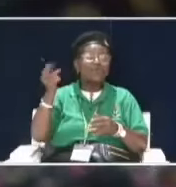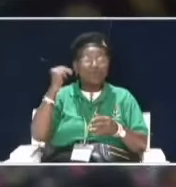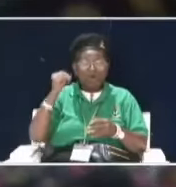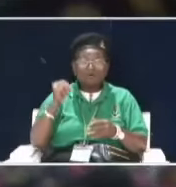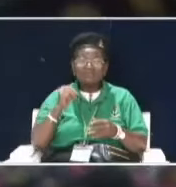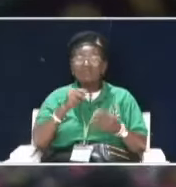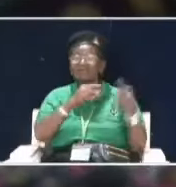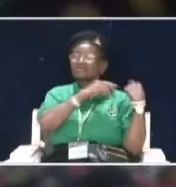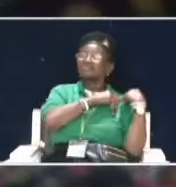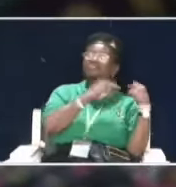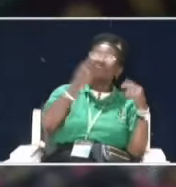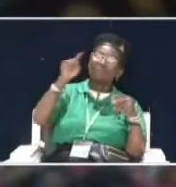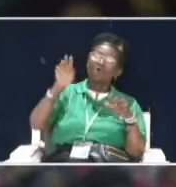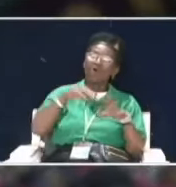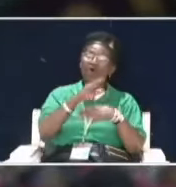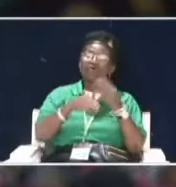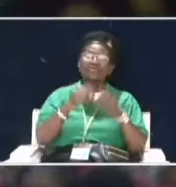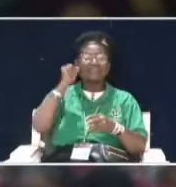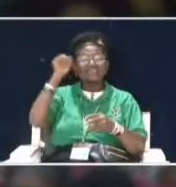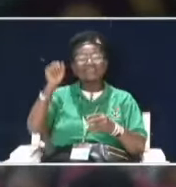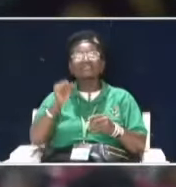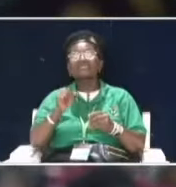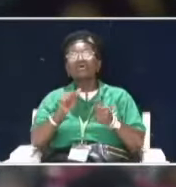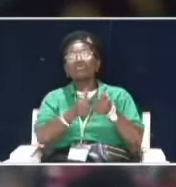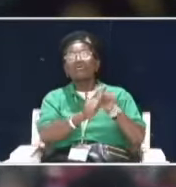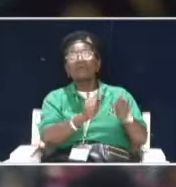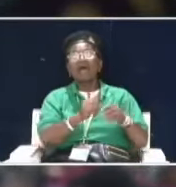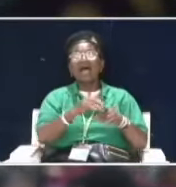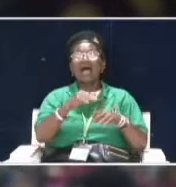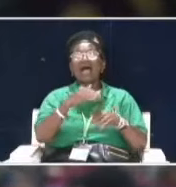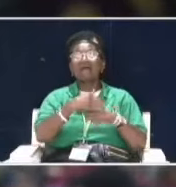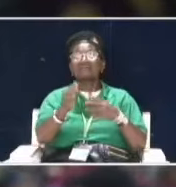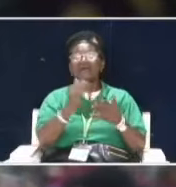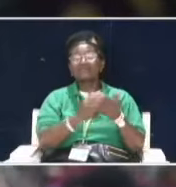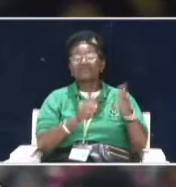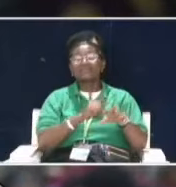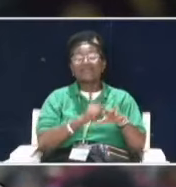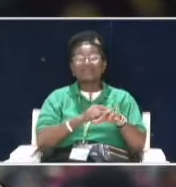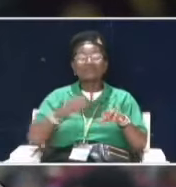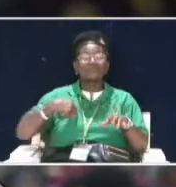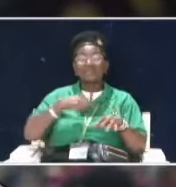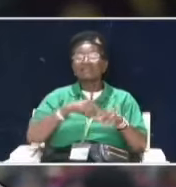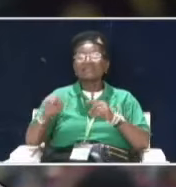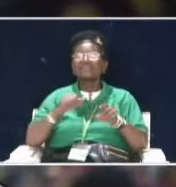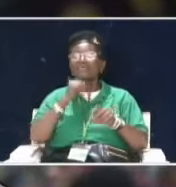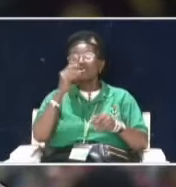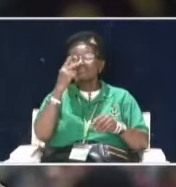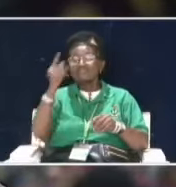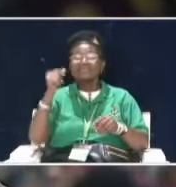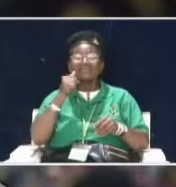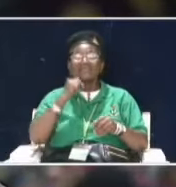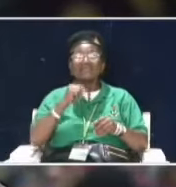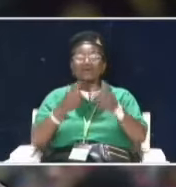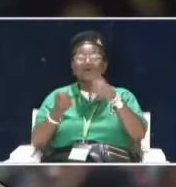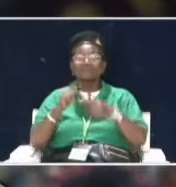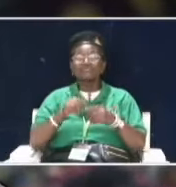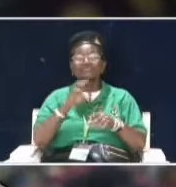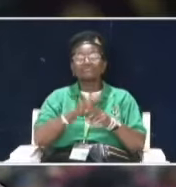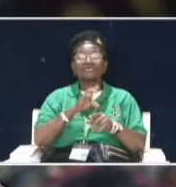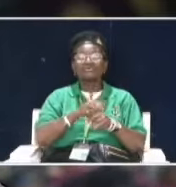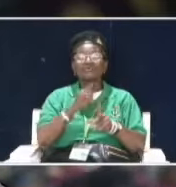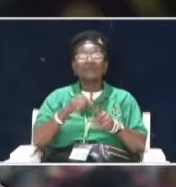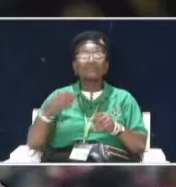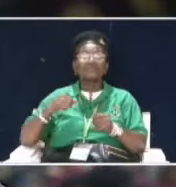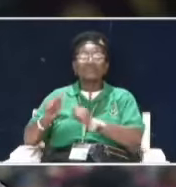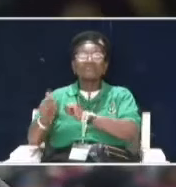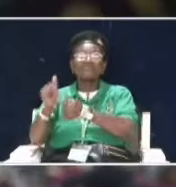And after a while, we didn't see the lady coming to church. And when we followed up, she told us that